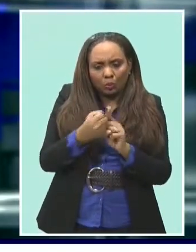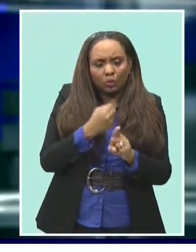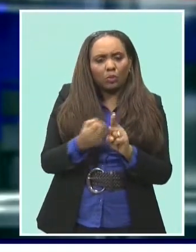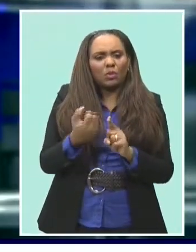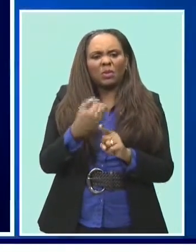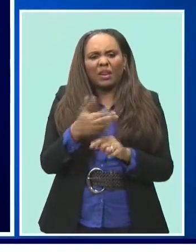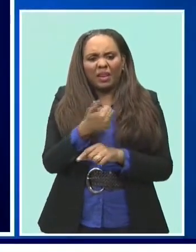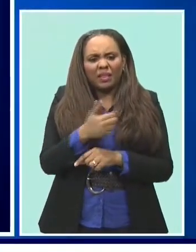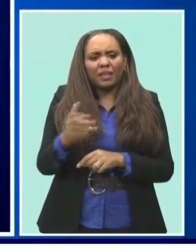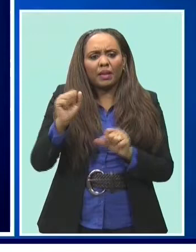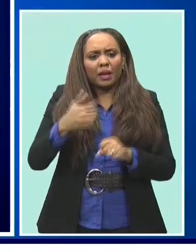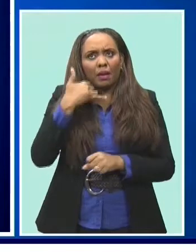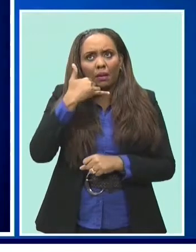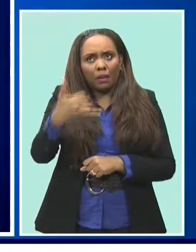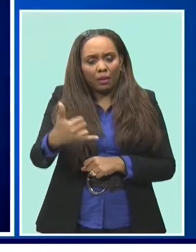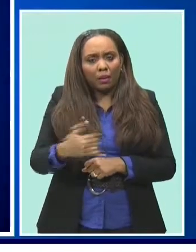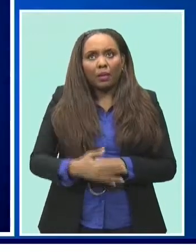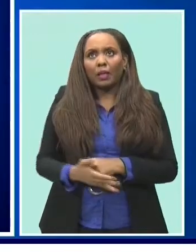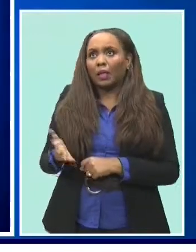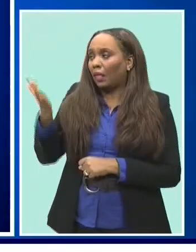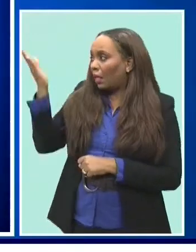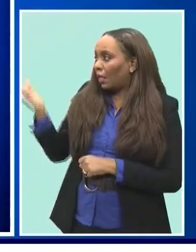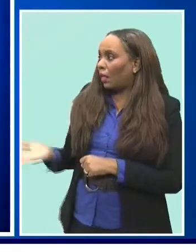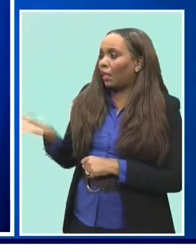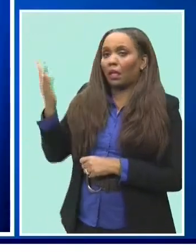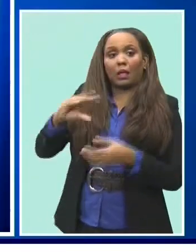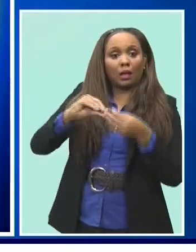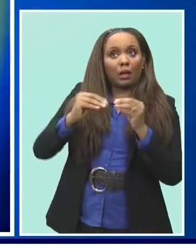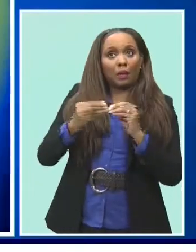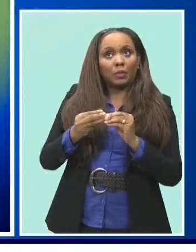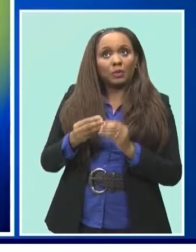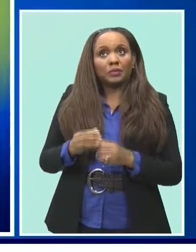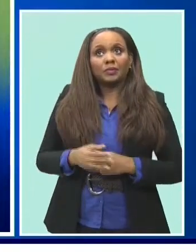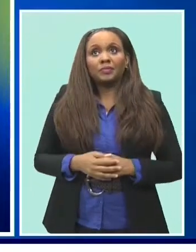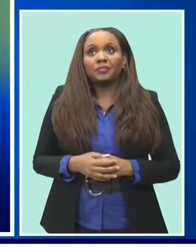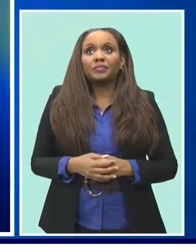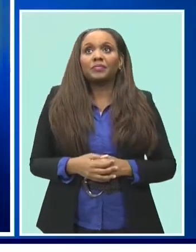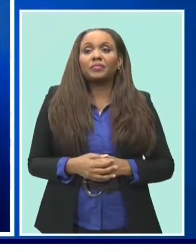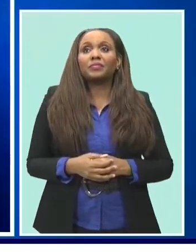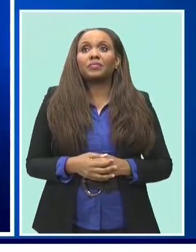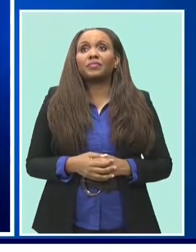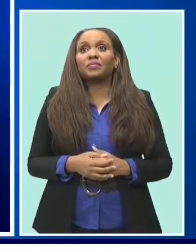children. The hotline numbers are